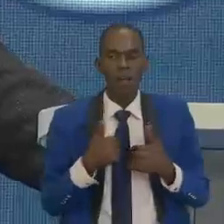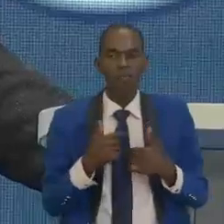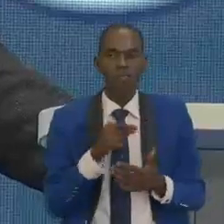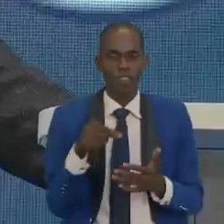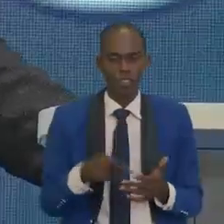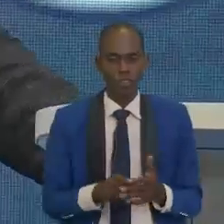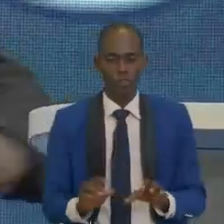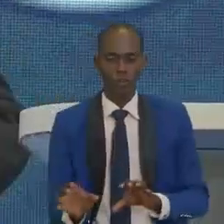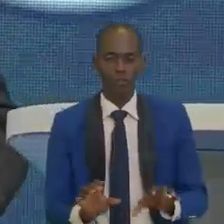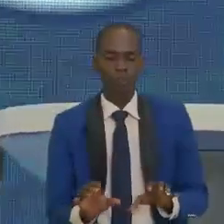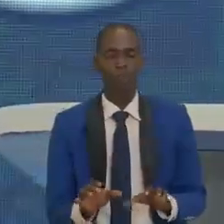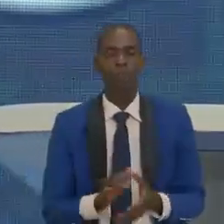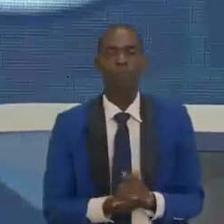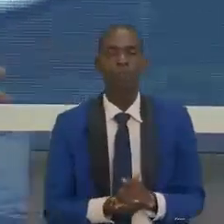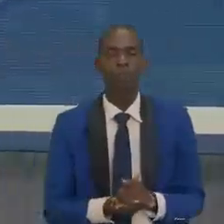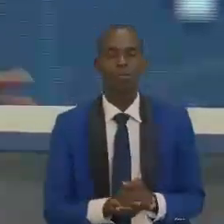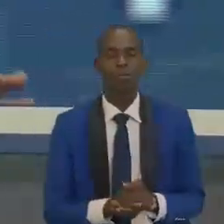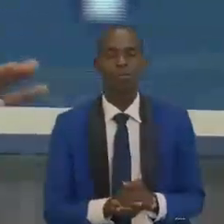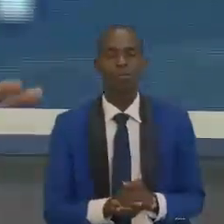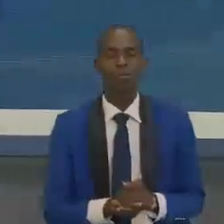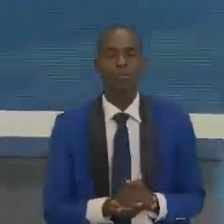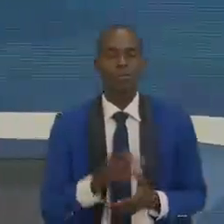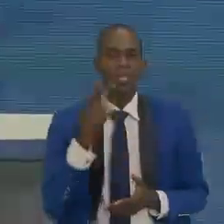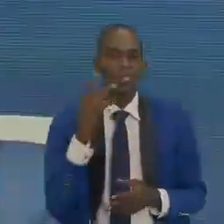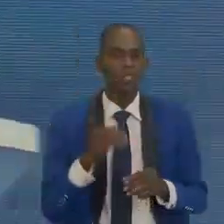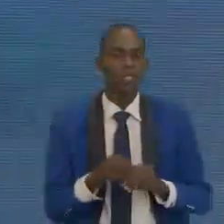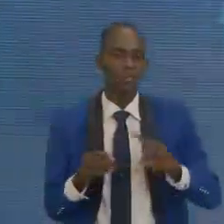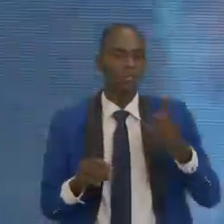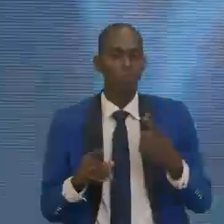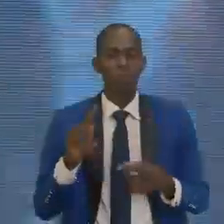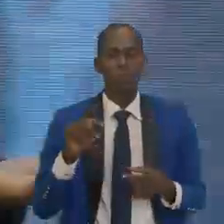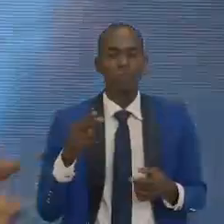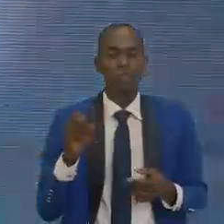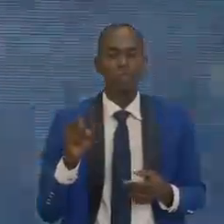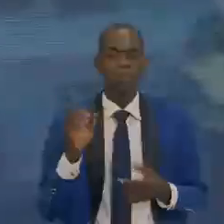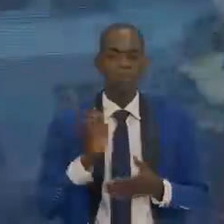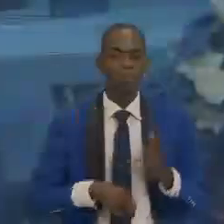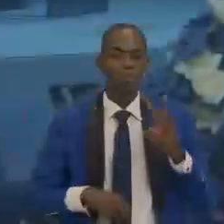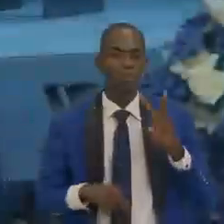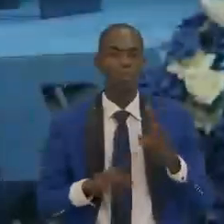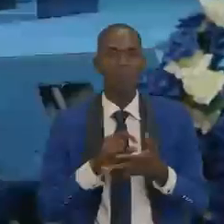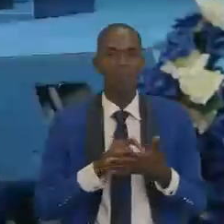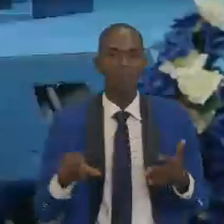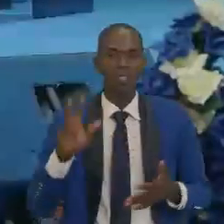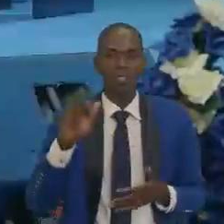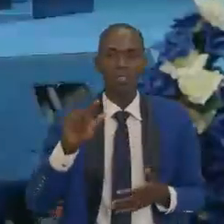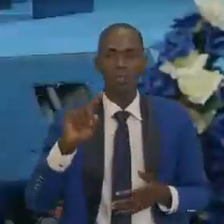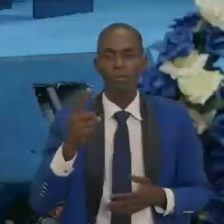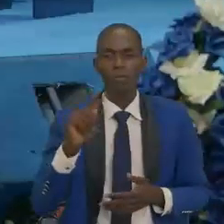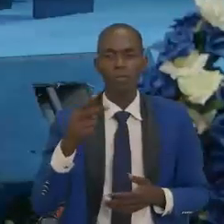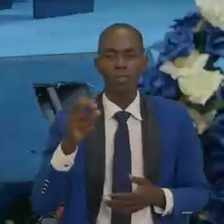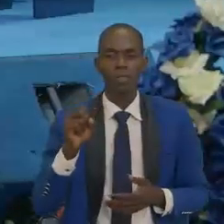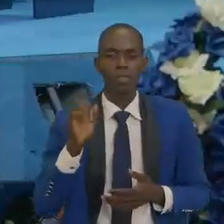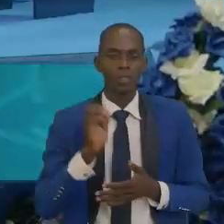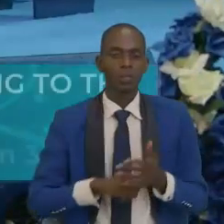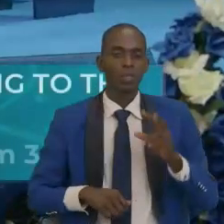it. Look at 1 Thessalonians chapter 2. I'm reading there from verse 13.